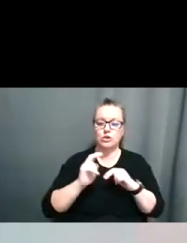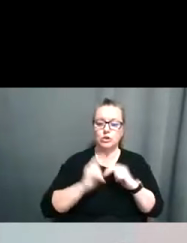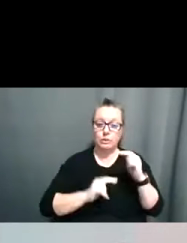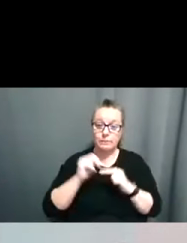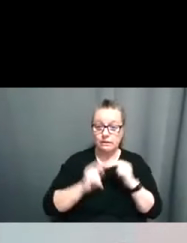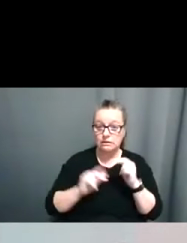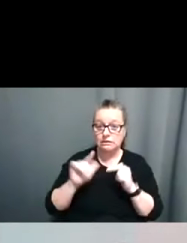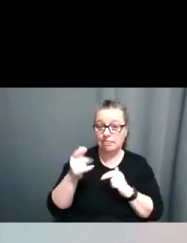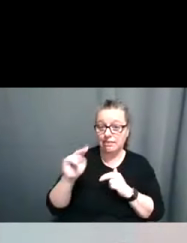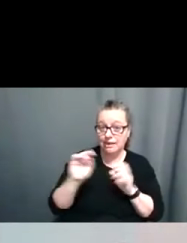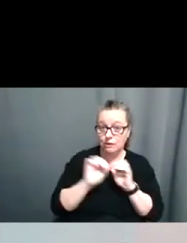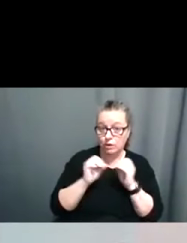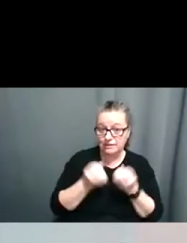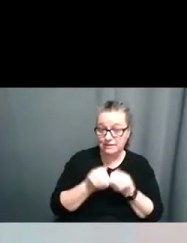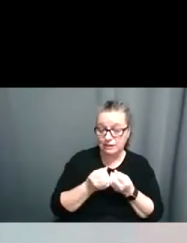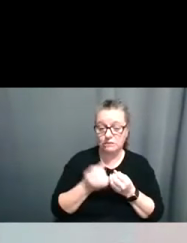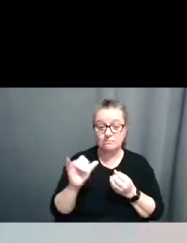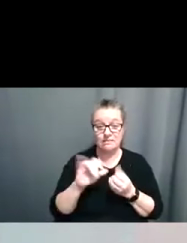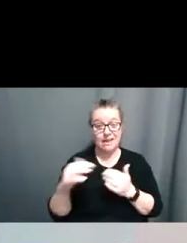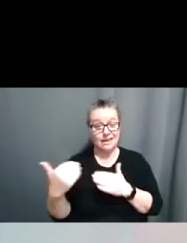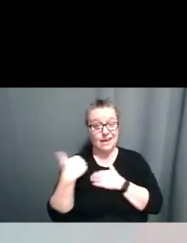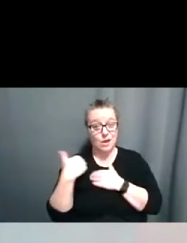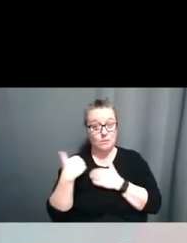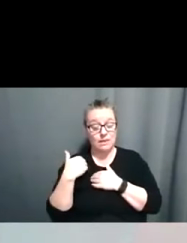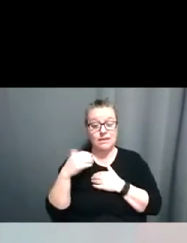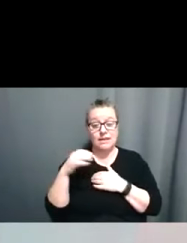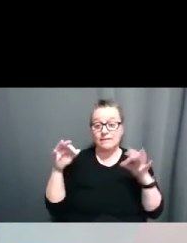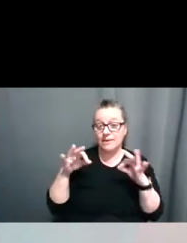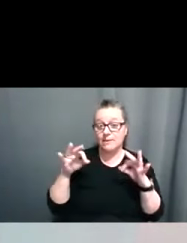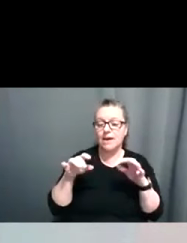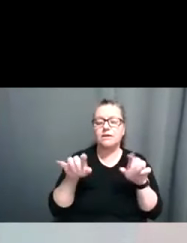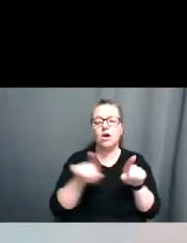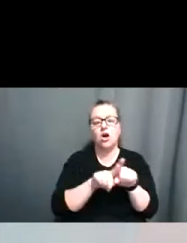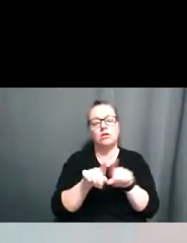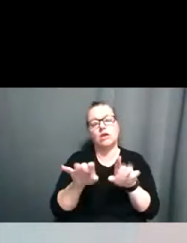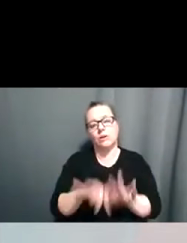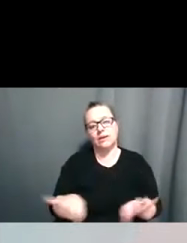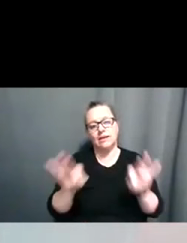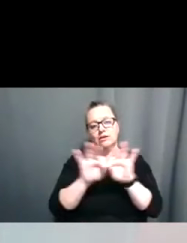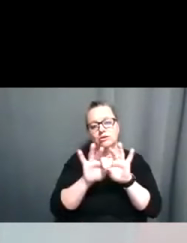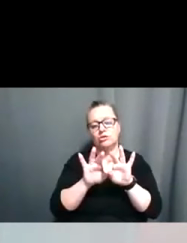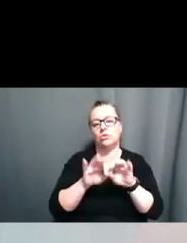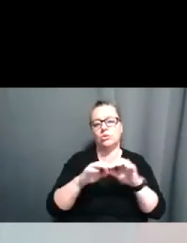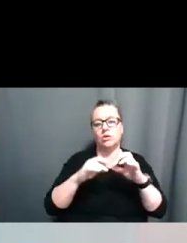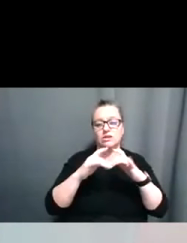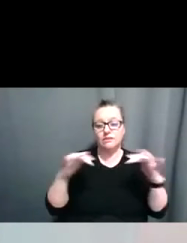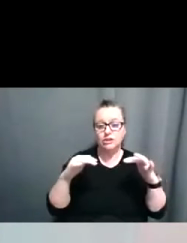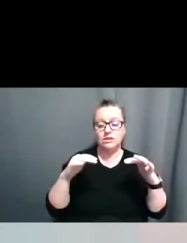government. Like accountability, feedback is also key to our diversity, equity, and inclusion